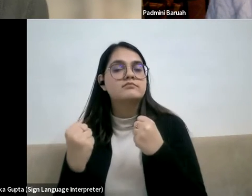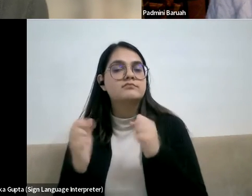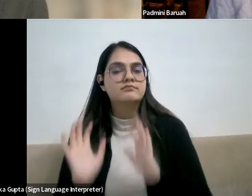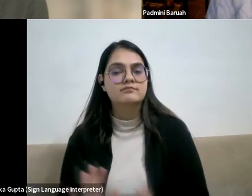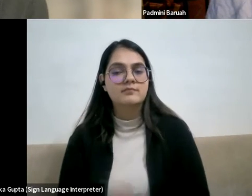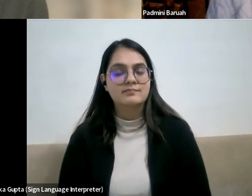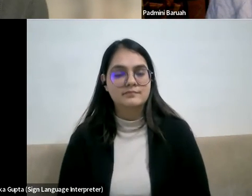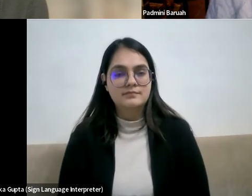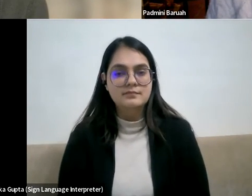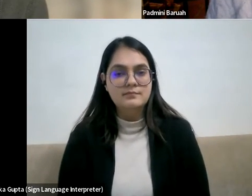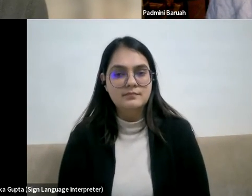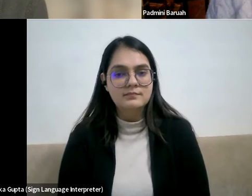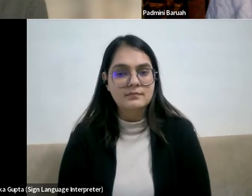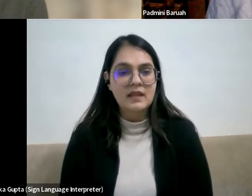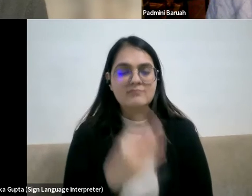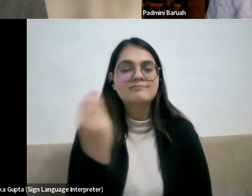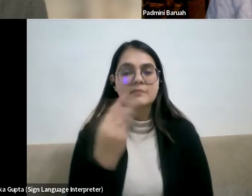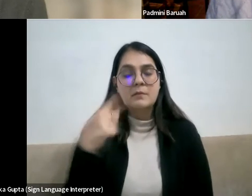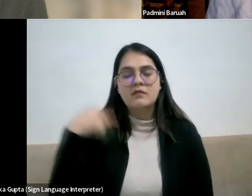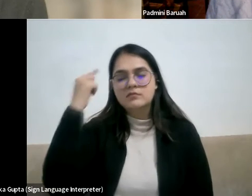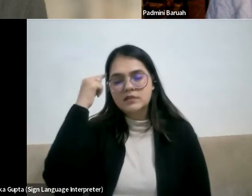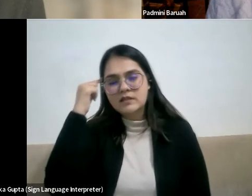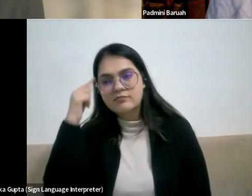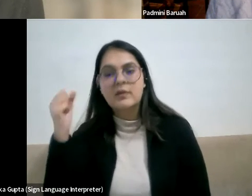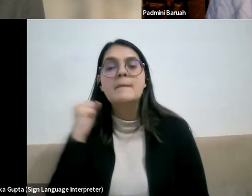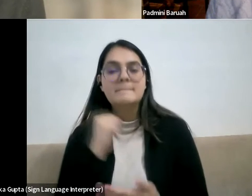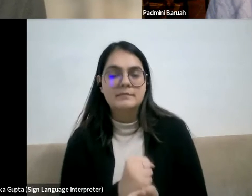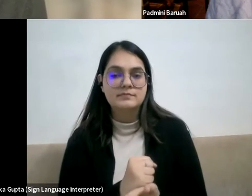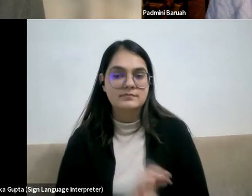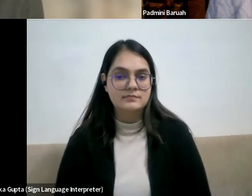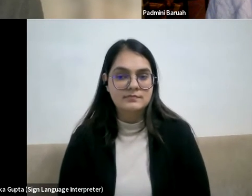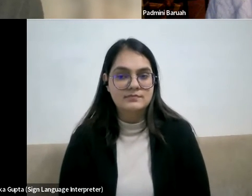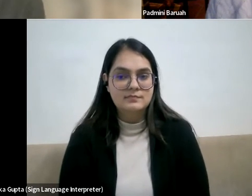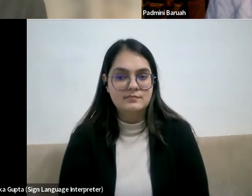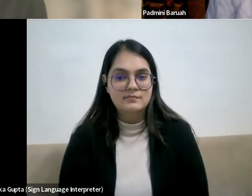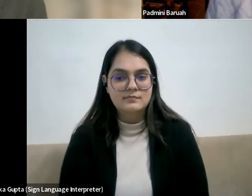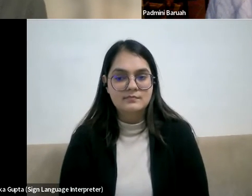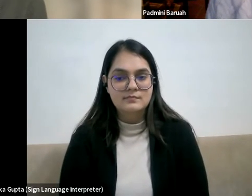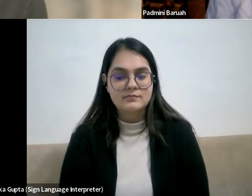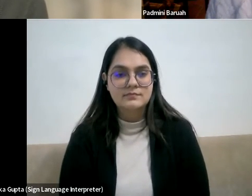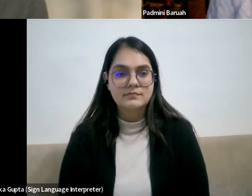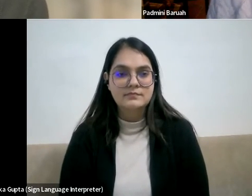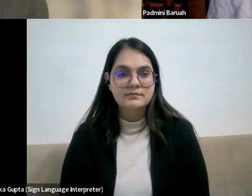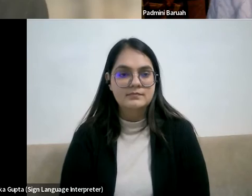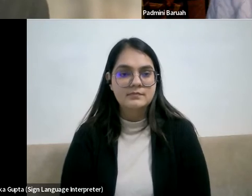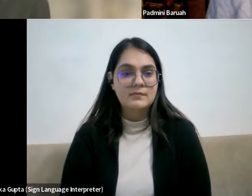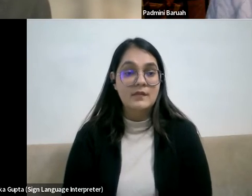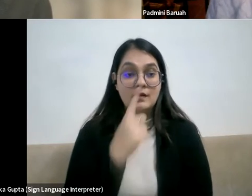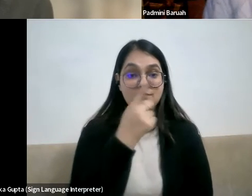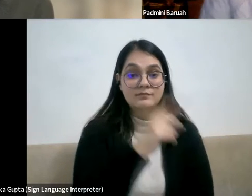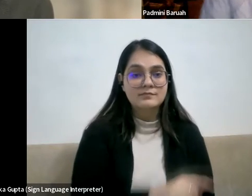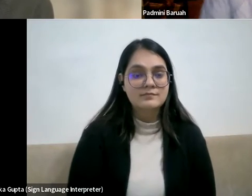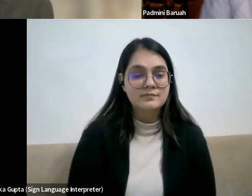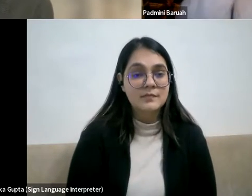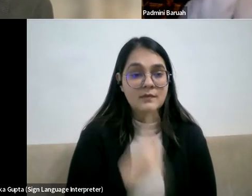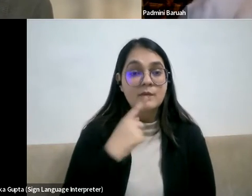hostile. So I think there is something to think about and say for that in that regard. No, and